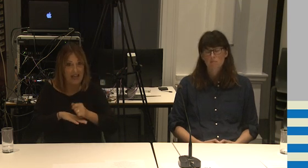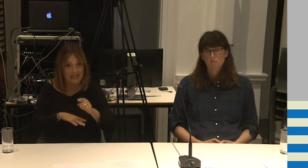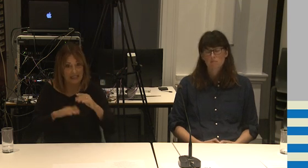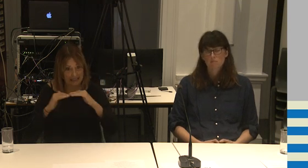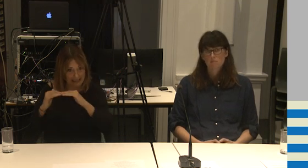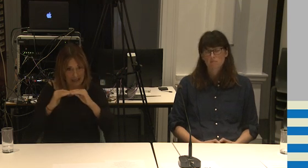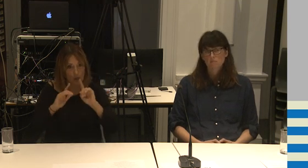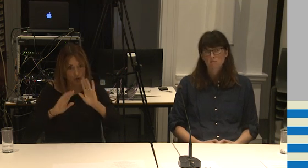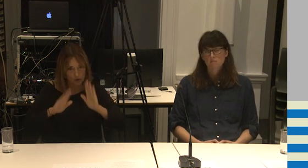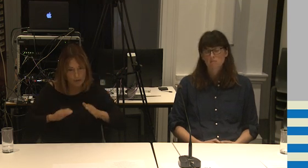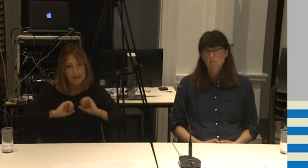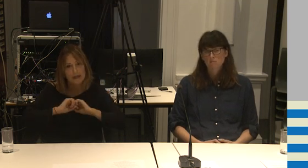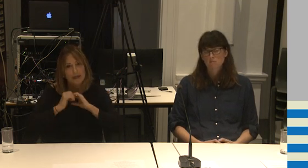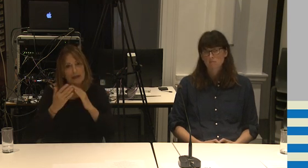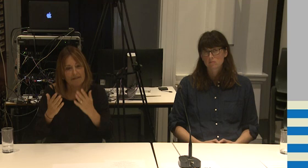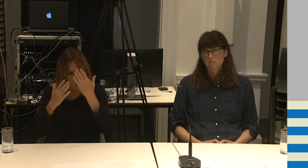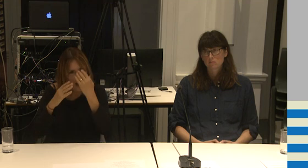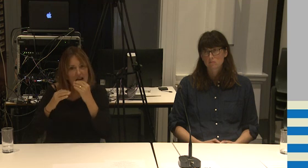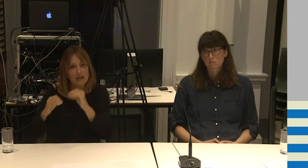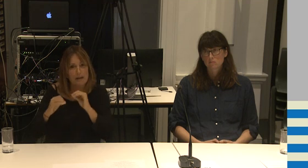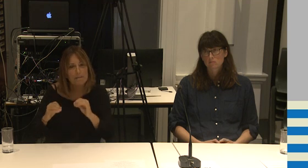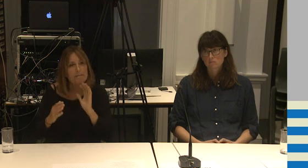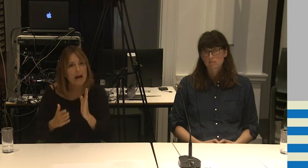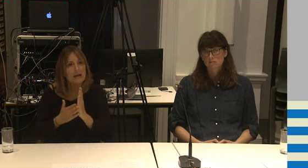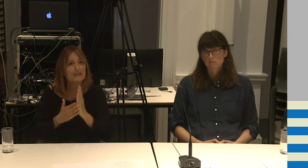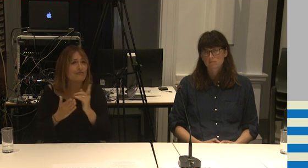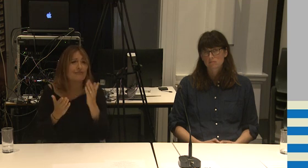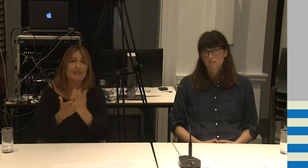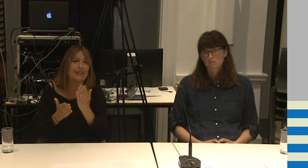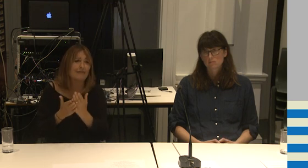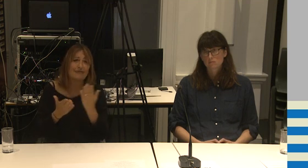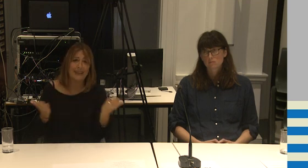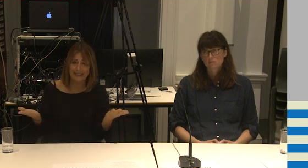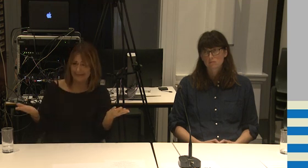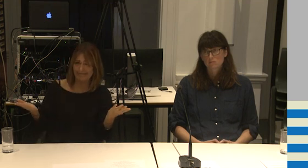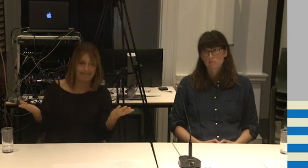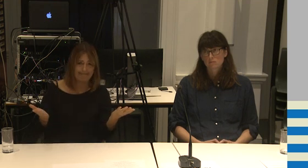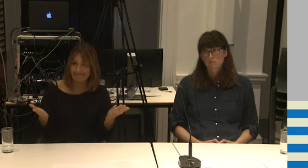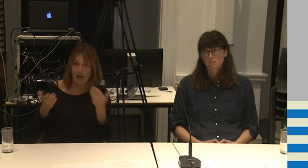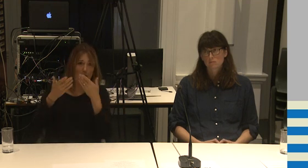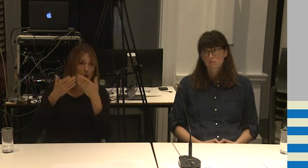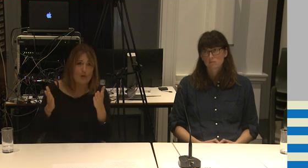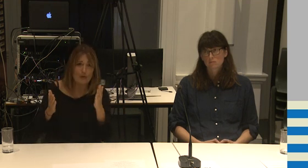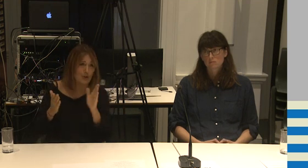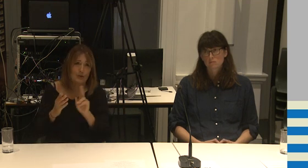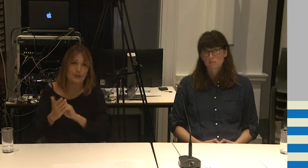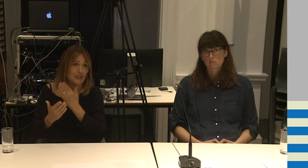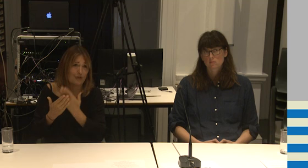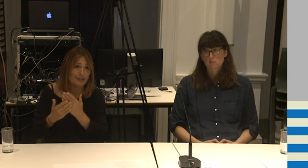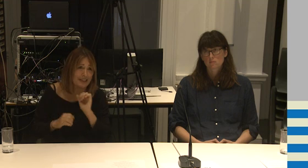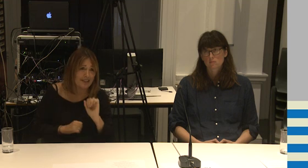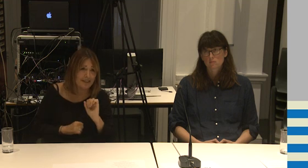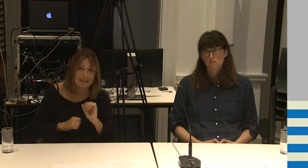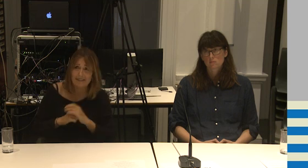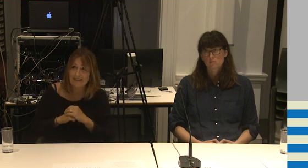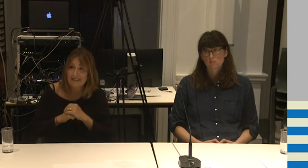should be delivered in education, it's very much open to interpretation. I should probably not admit this on camera, but when I studied here,